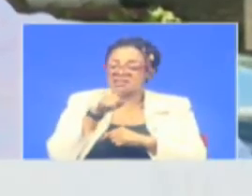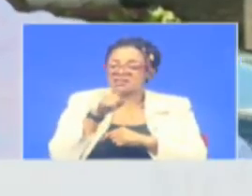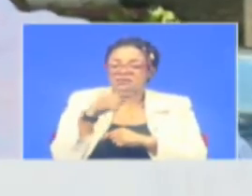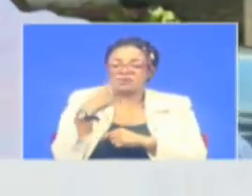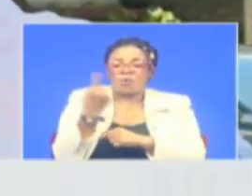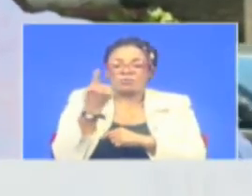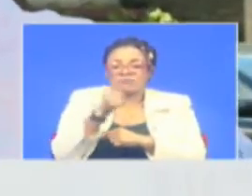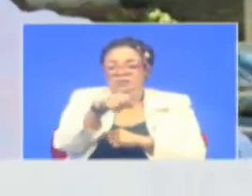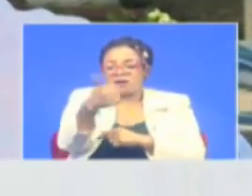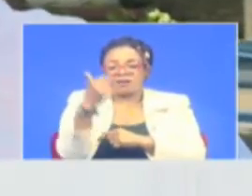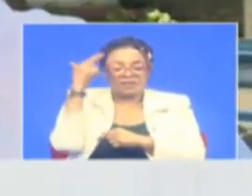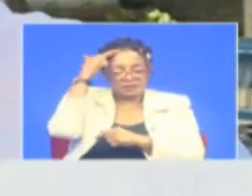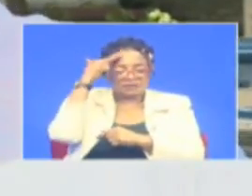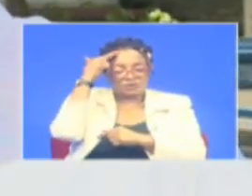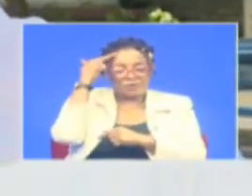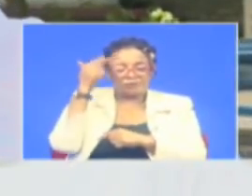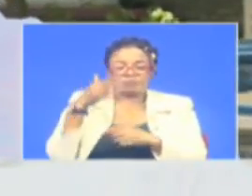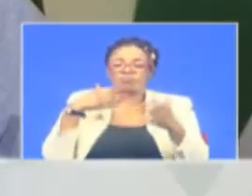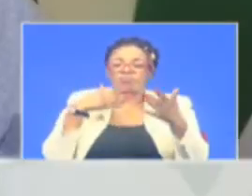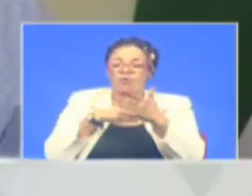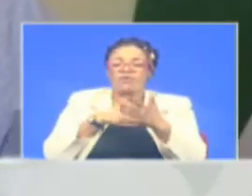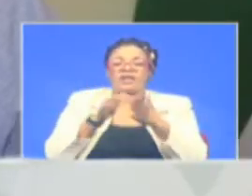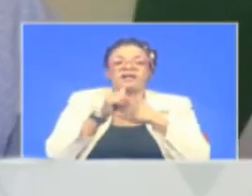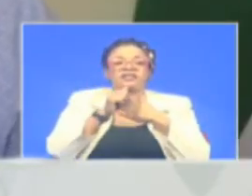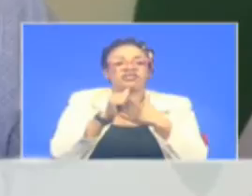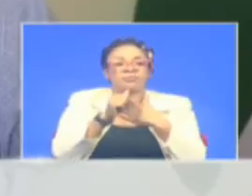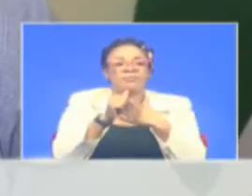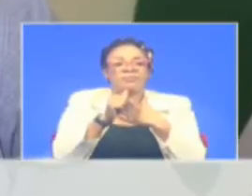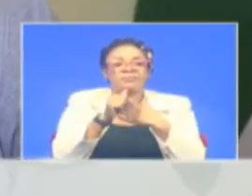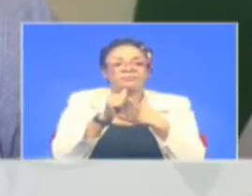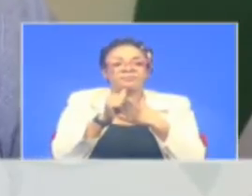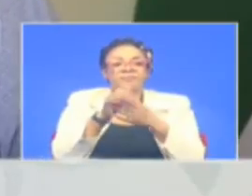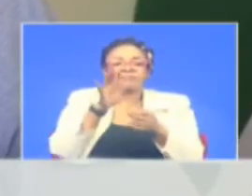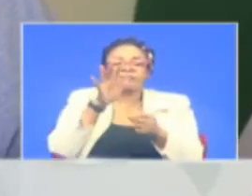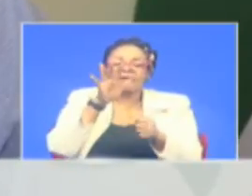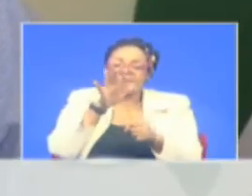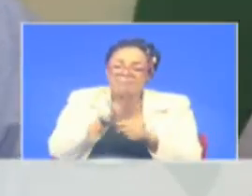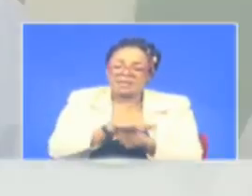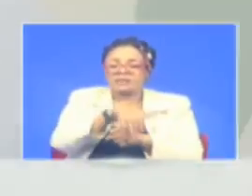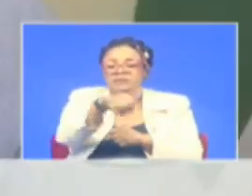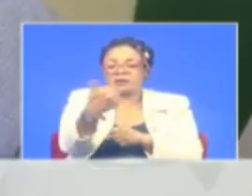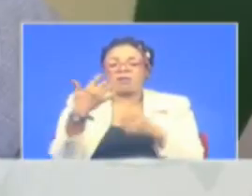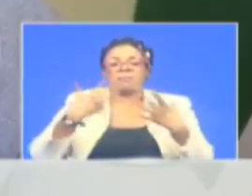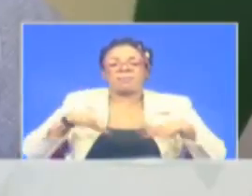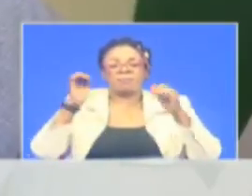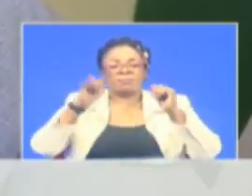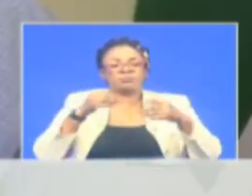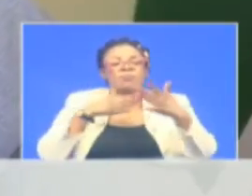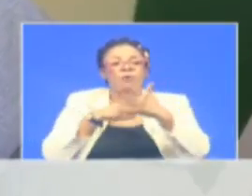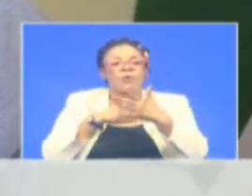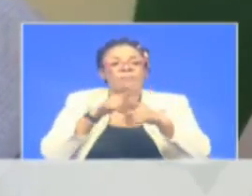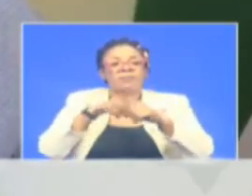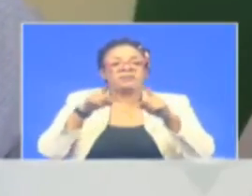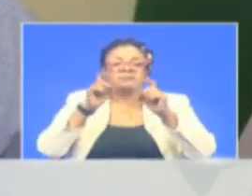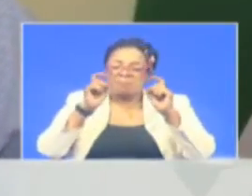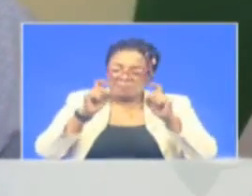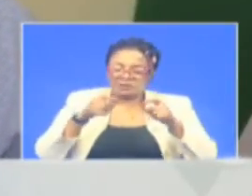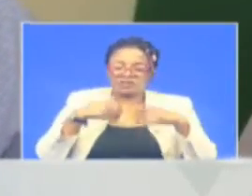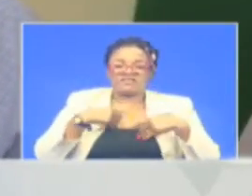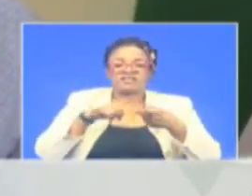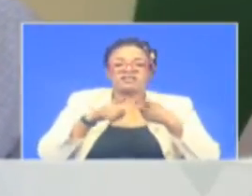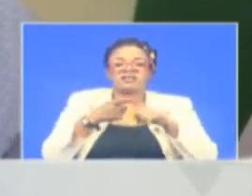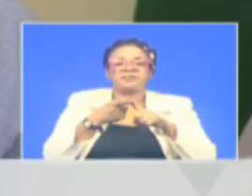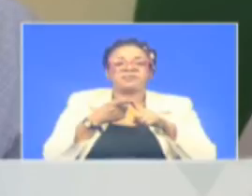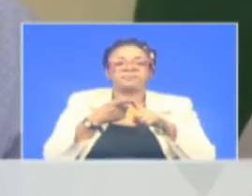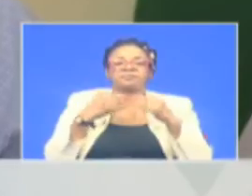reason to curtail their leadership ambitions. Very many other people could be locked out, but there must be a certain standard, a